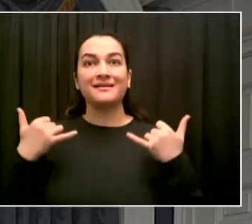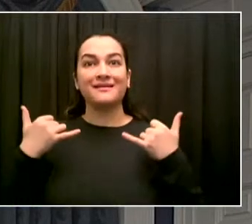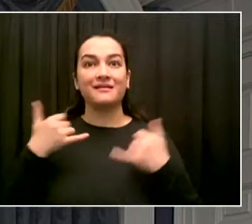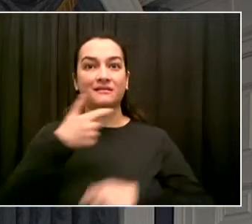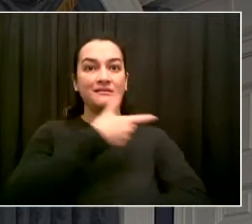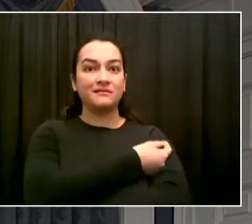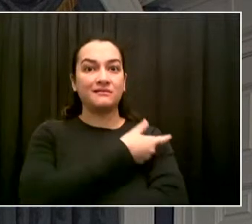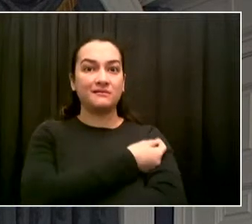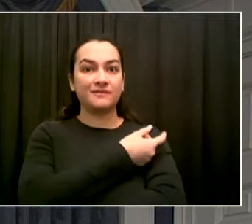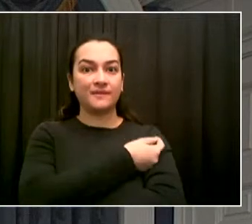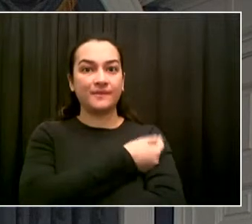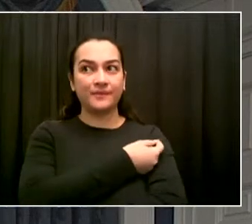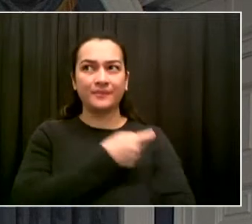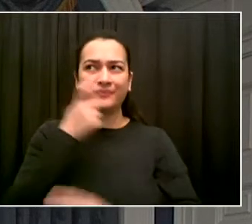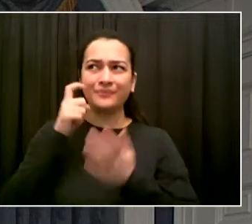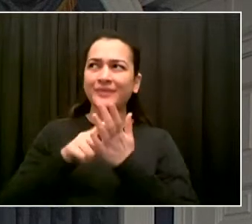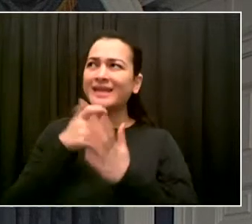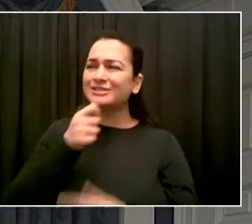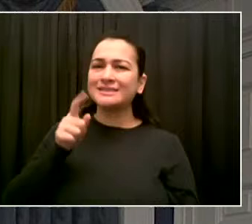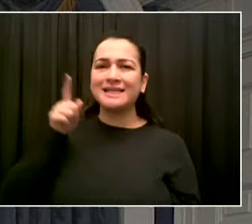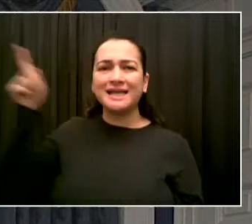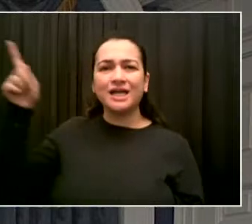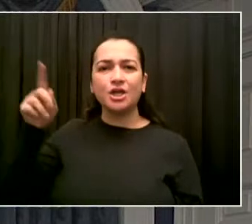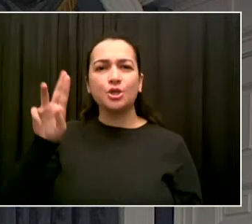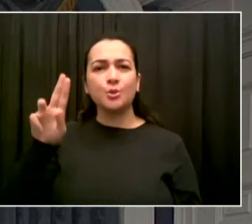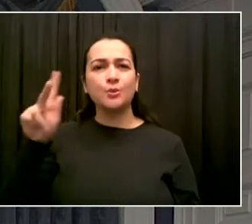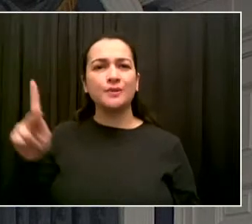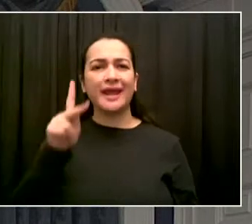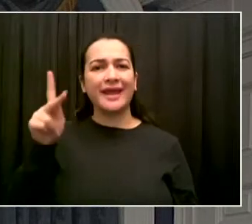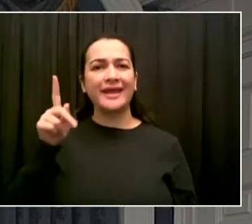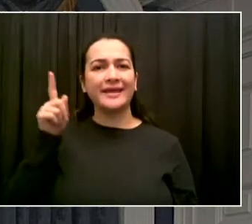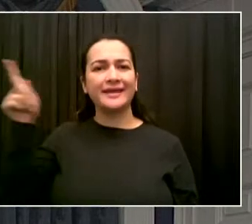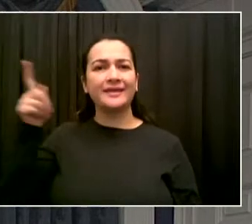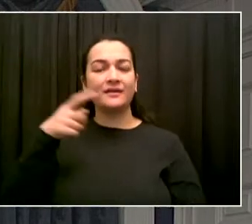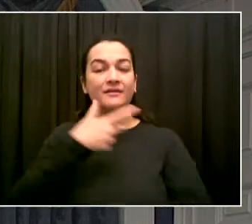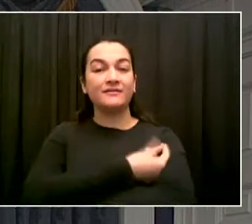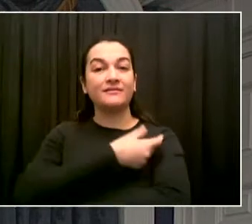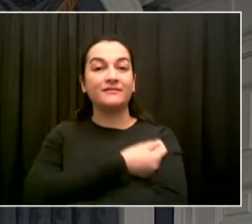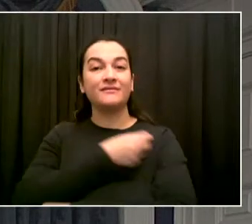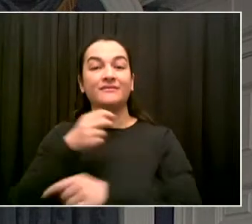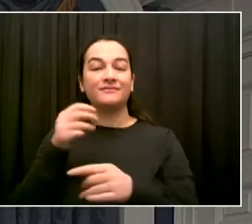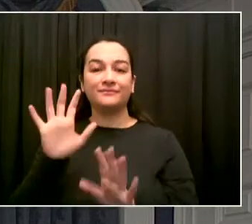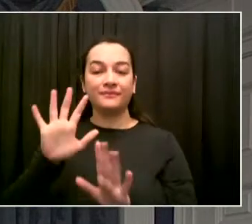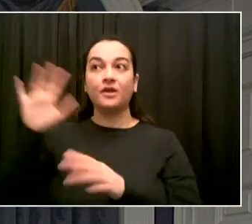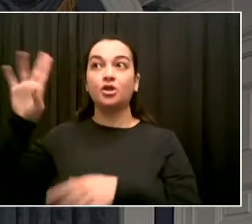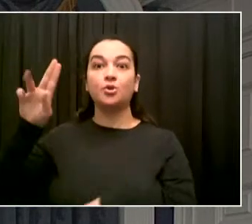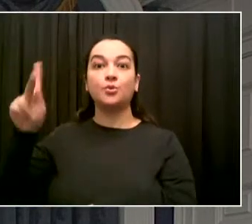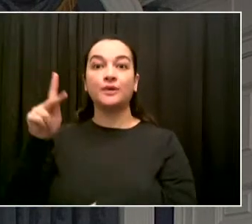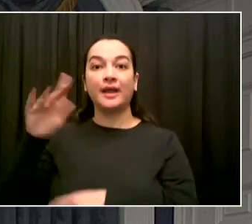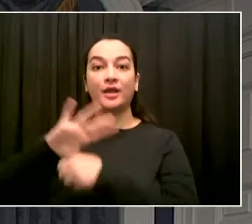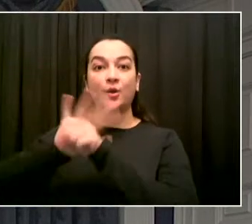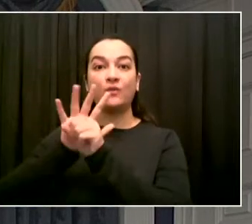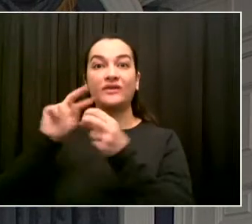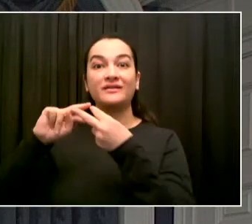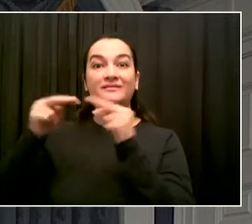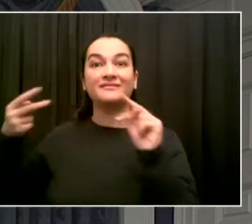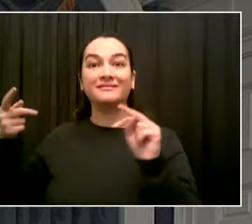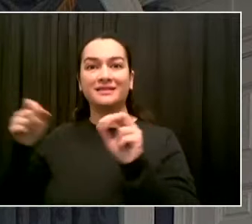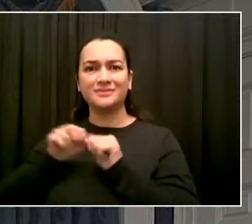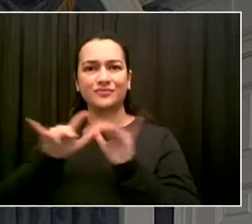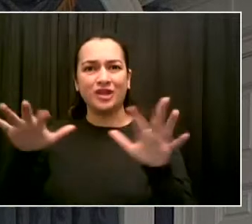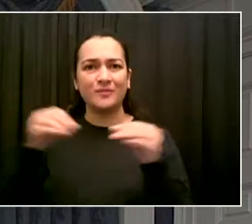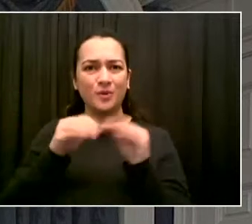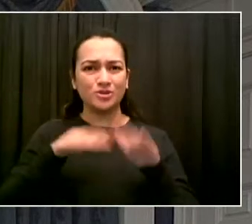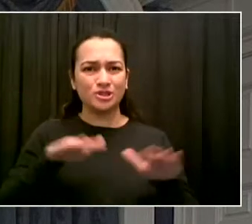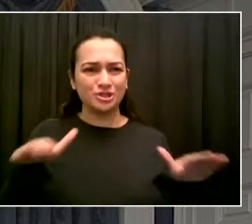students back to school in person? I'm going to turn to Dr. Jay Varma. I want you to know that topic is something we've